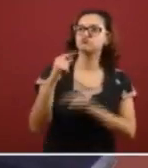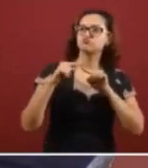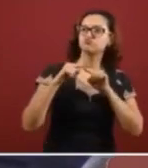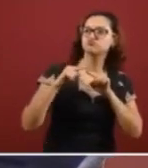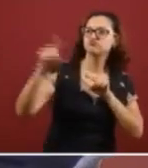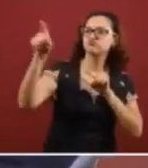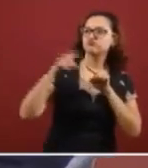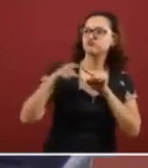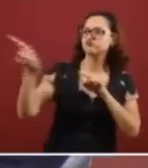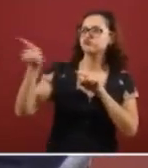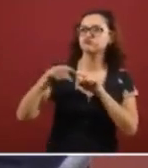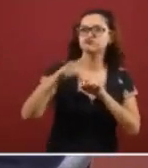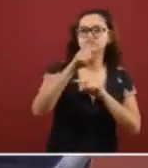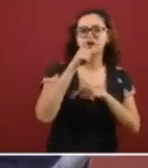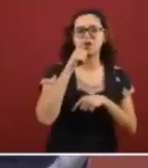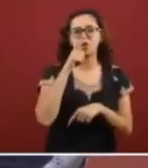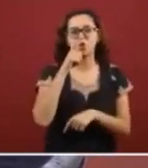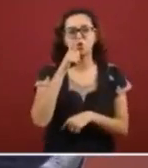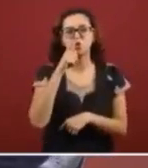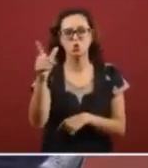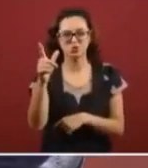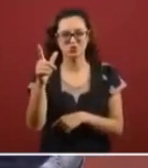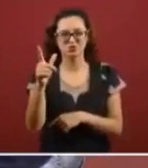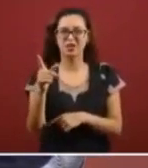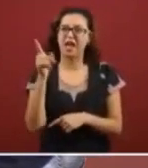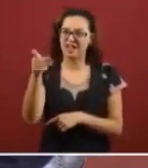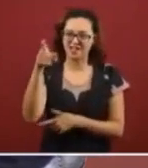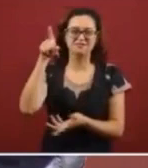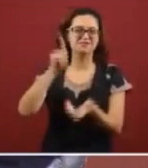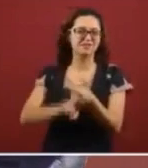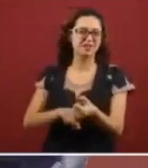the Federal Electricity. All their lines.